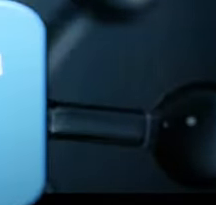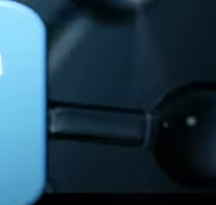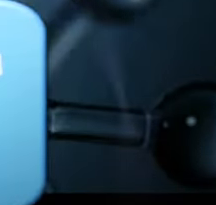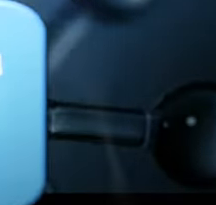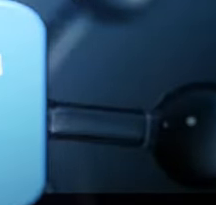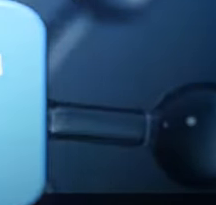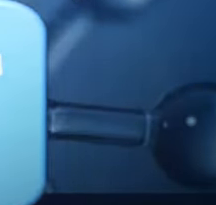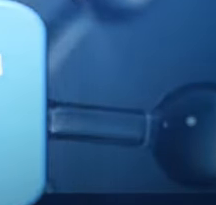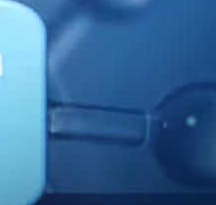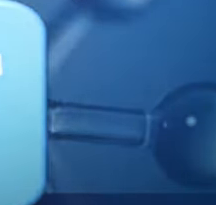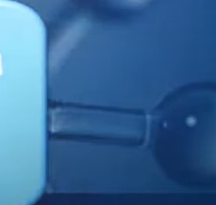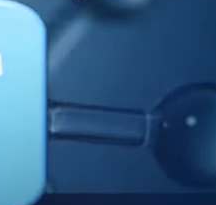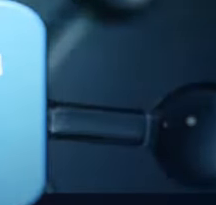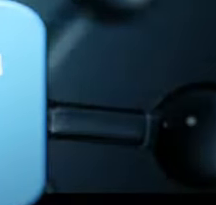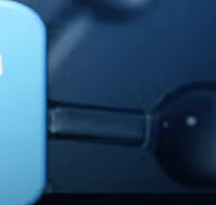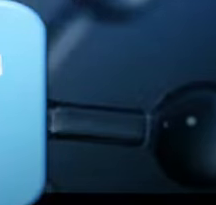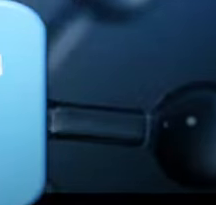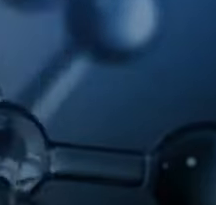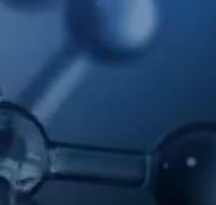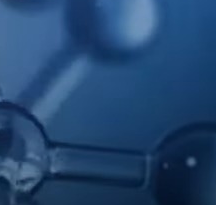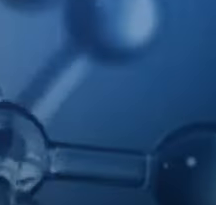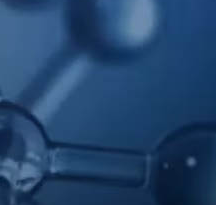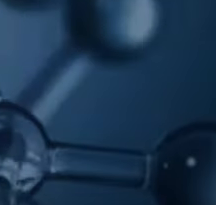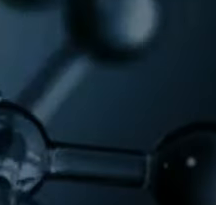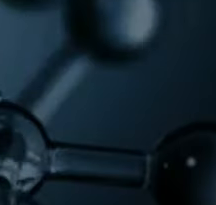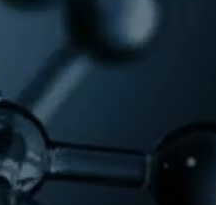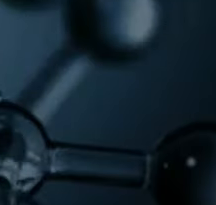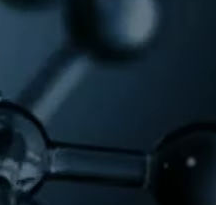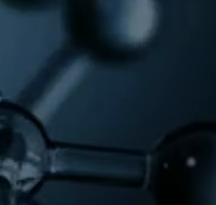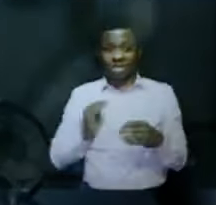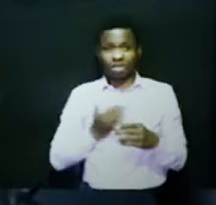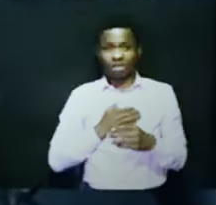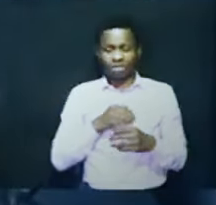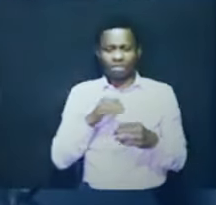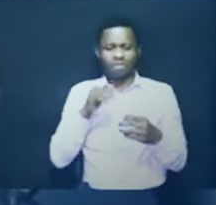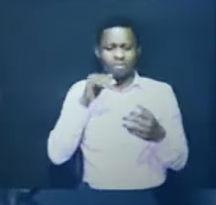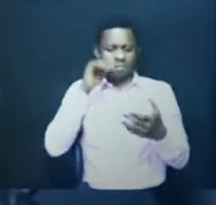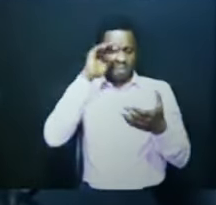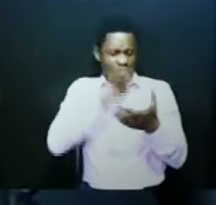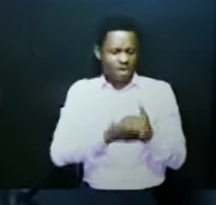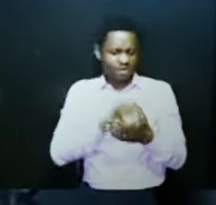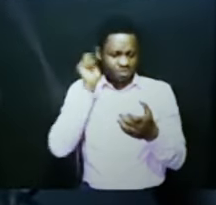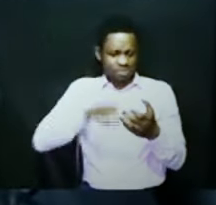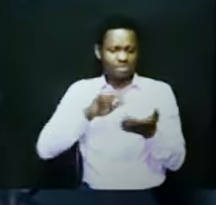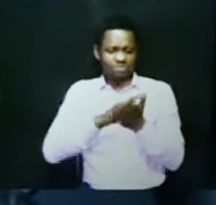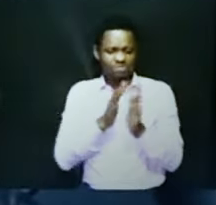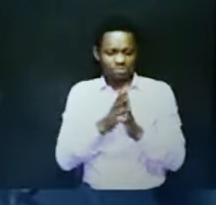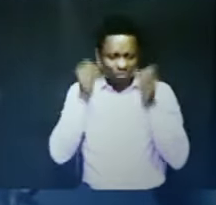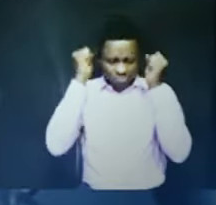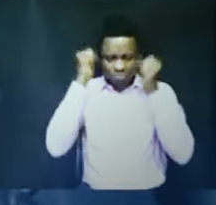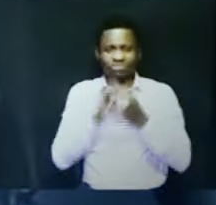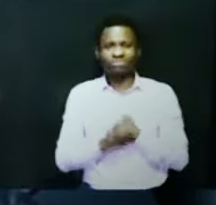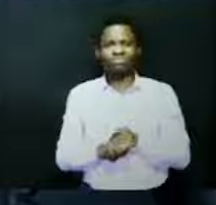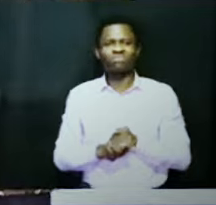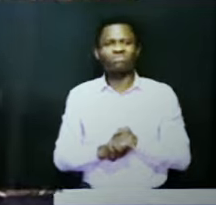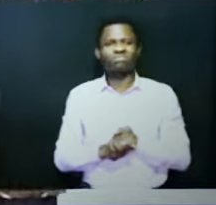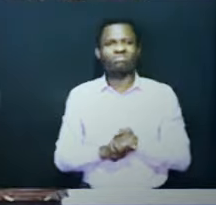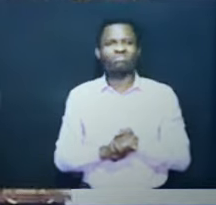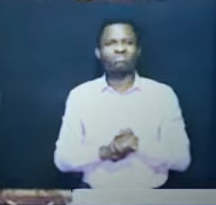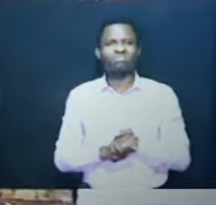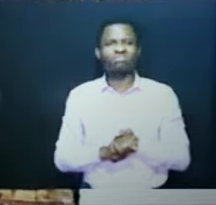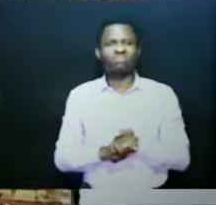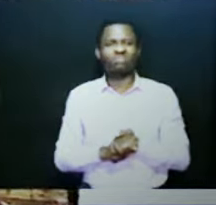to be diligent in our marital life. You see, you just cannot.